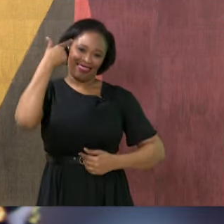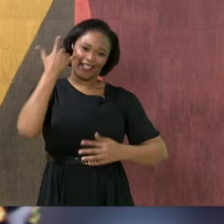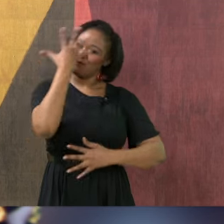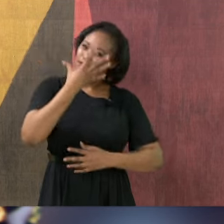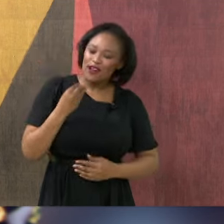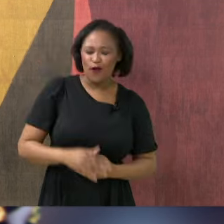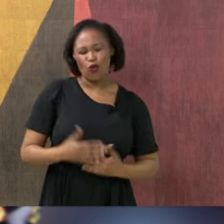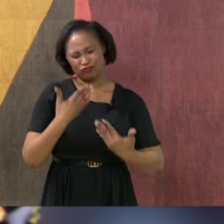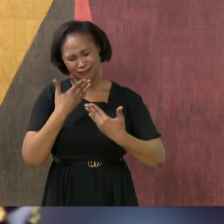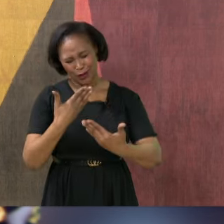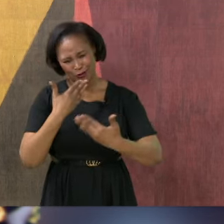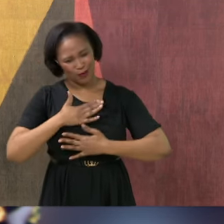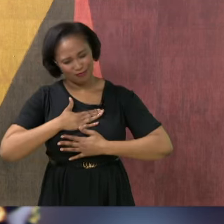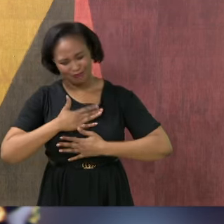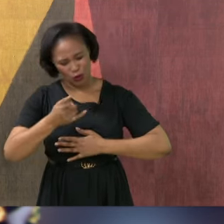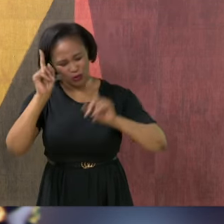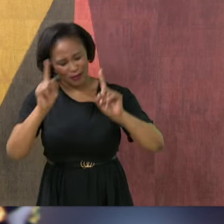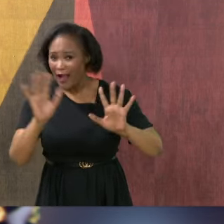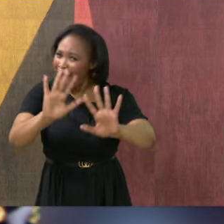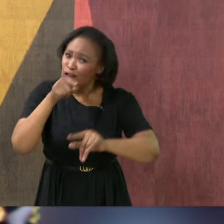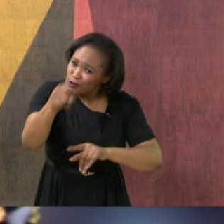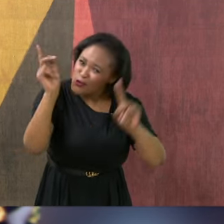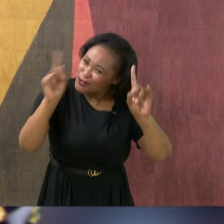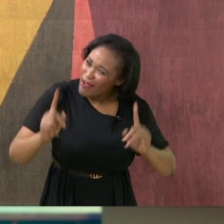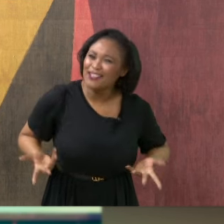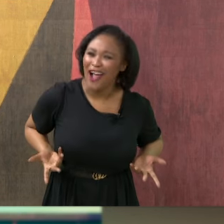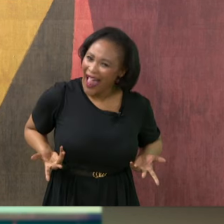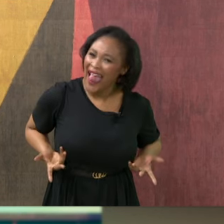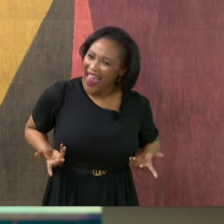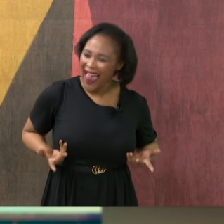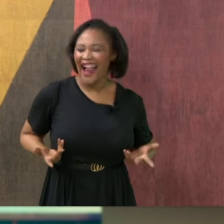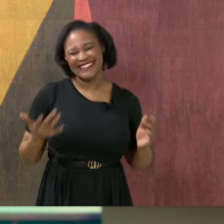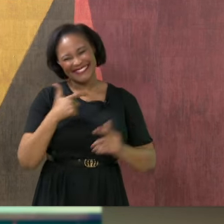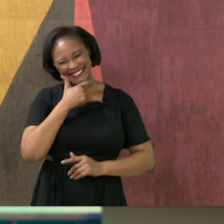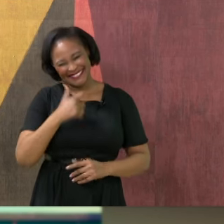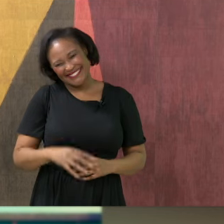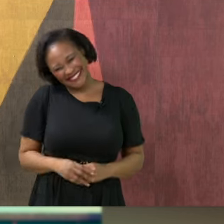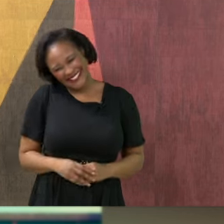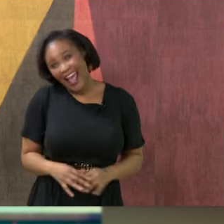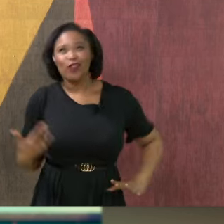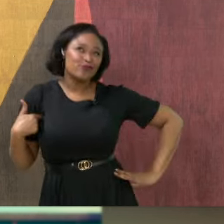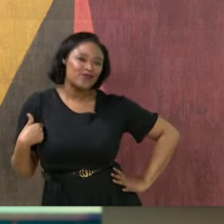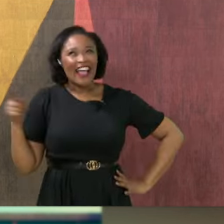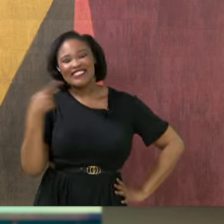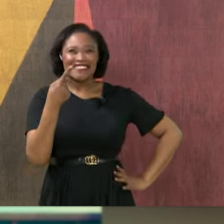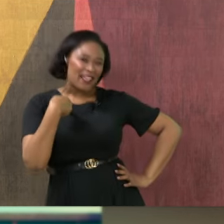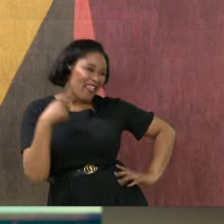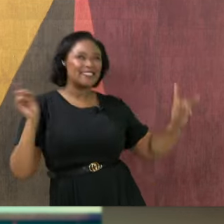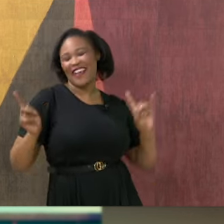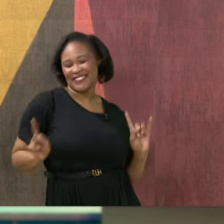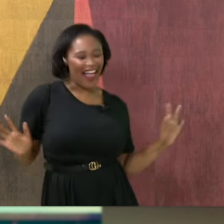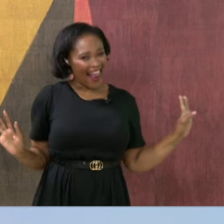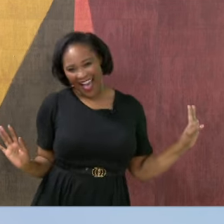thank you. That's very special. Yeah, you are special. And who are you? Oh, Ms. Sensei said I'm special. Oh, my